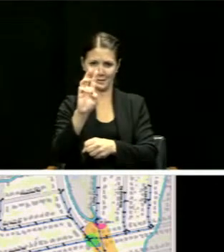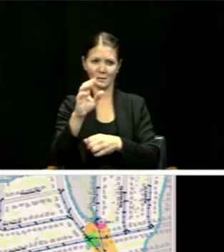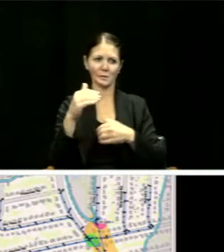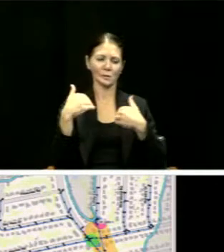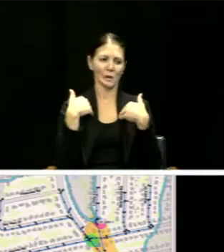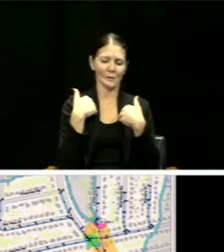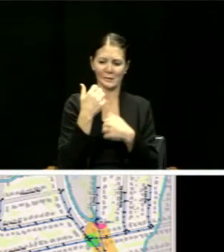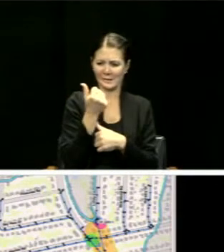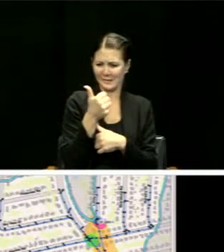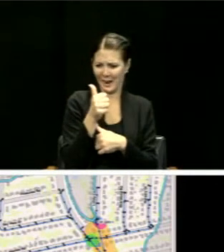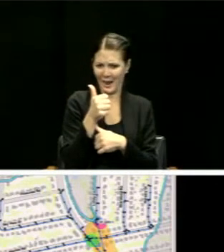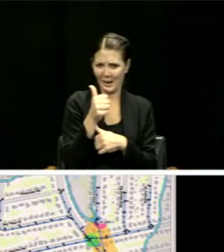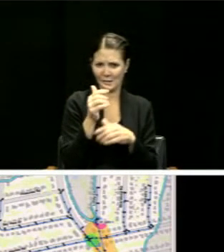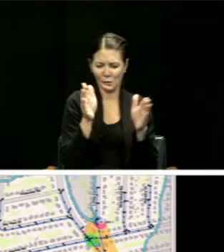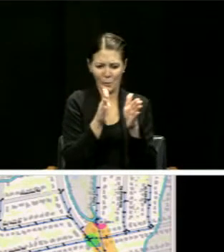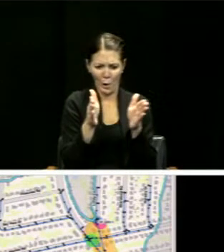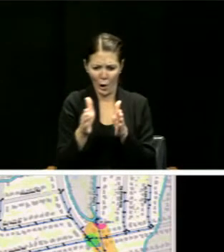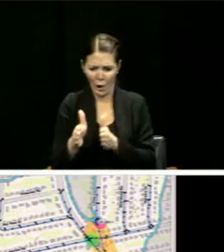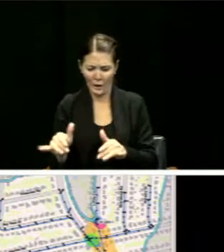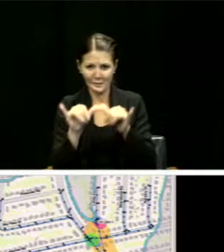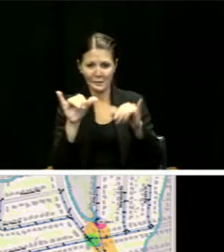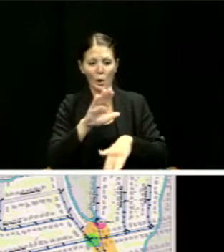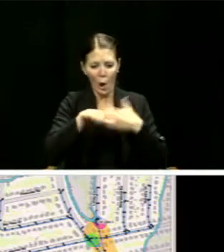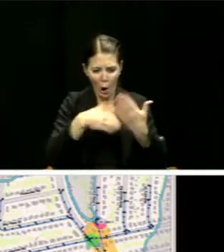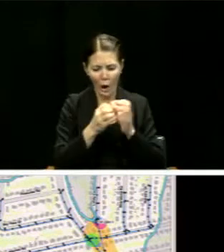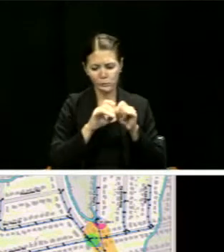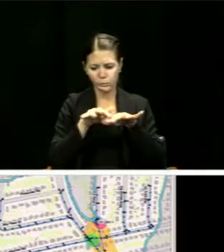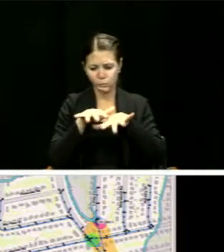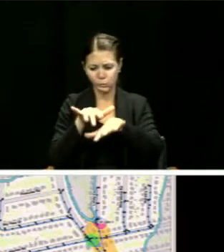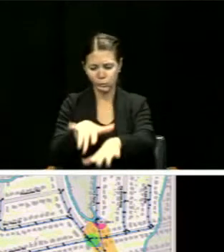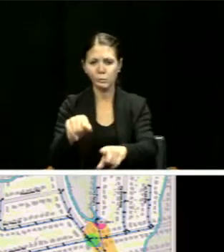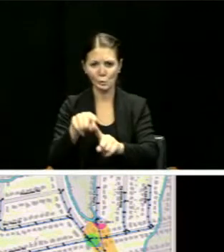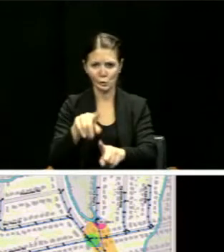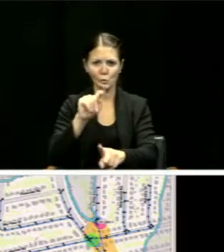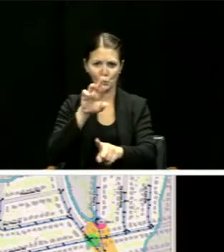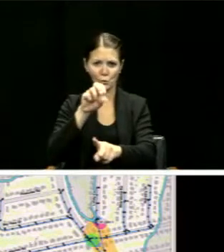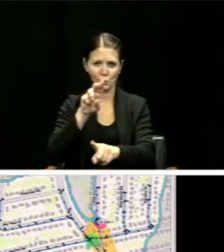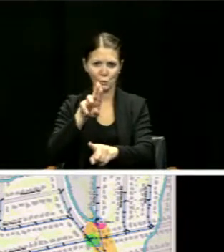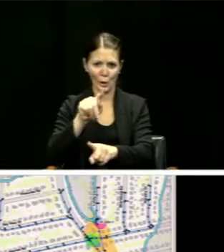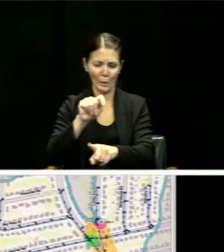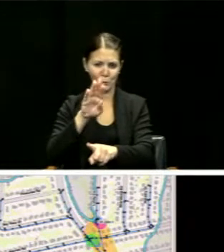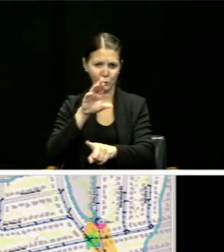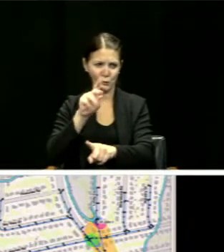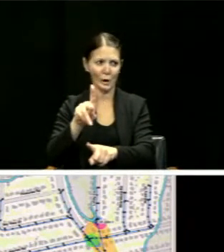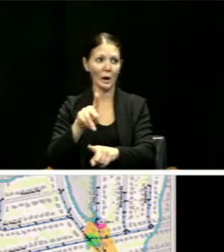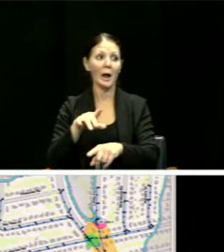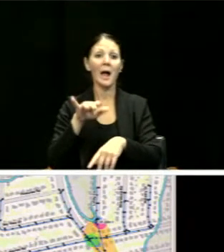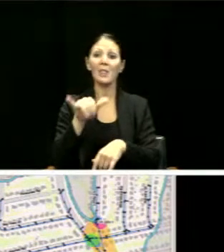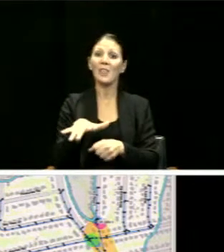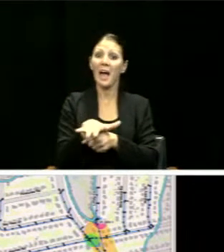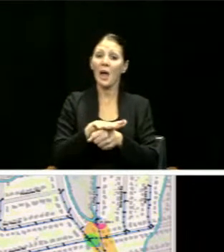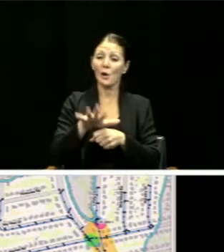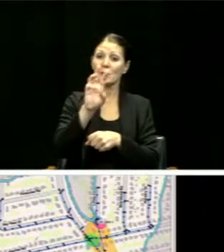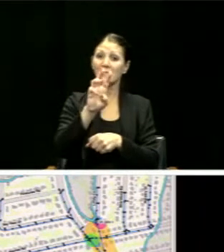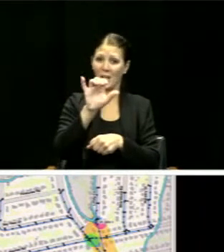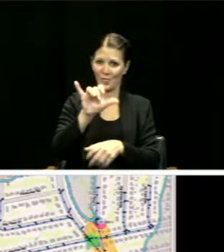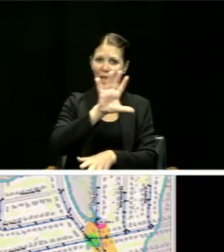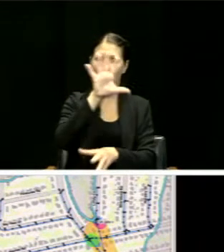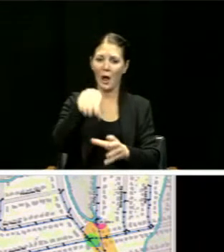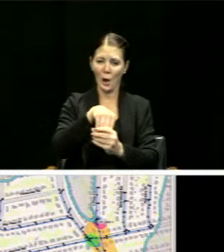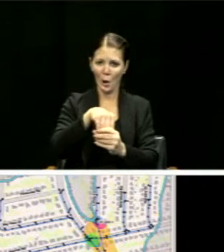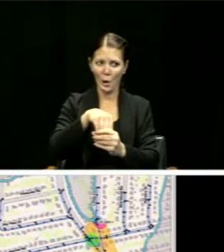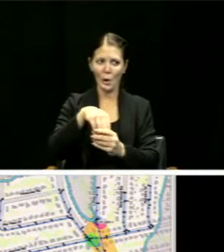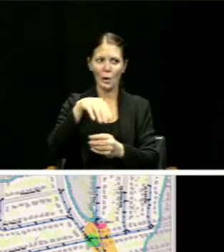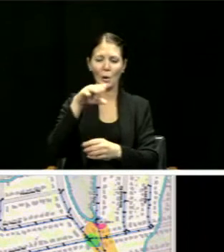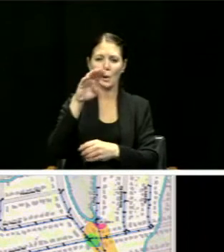10 smaller systems that all discharge to Trout Brook. And then this area 6 is the one that also included the Malone and